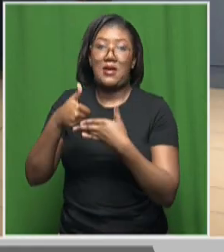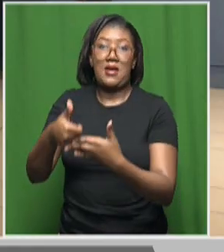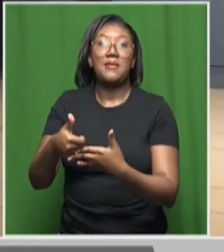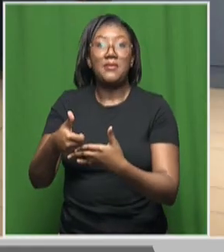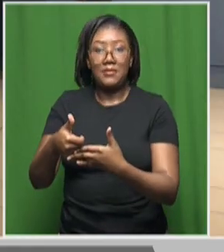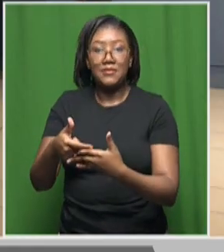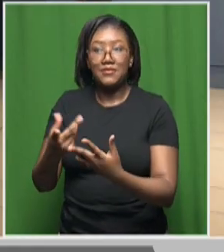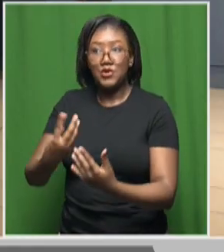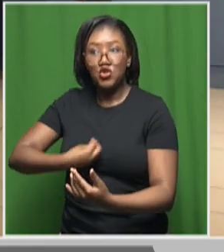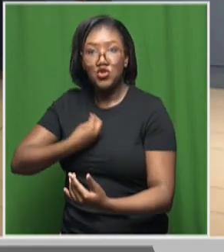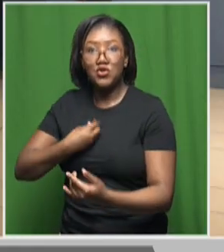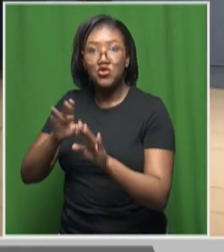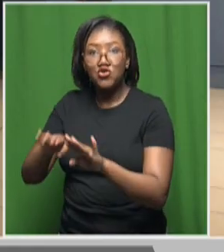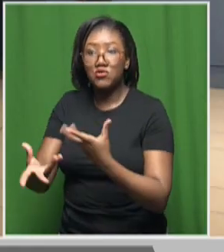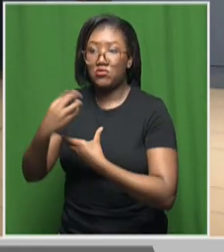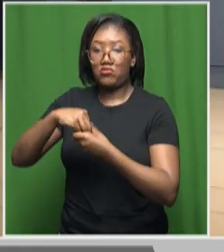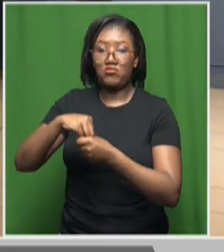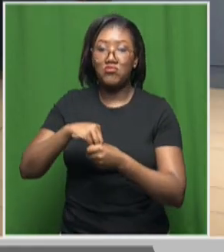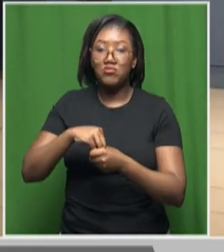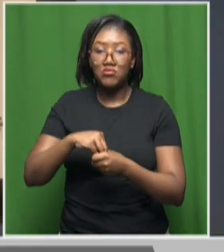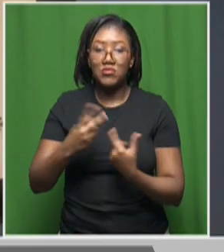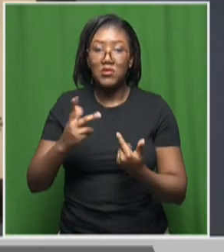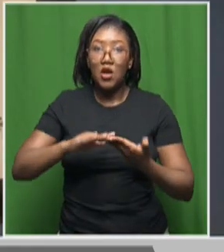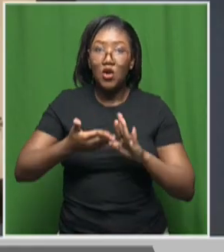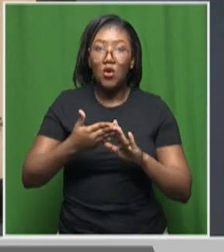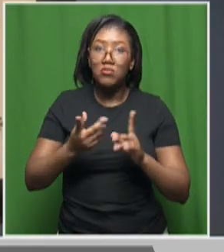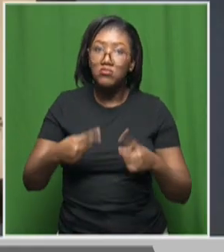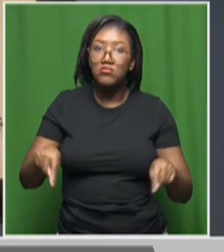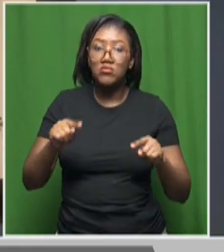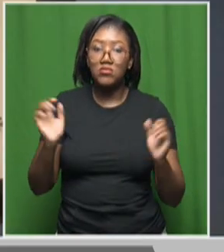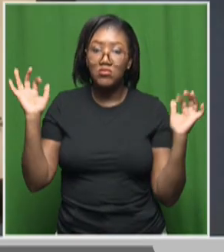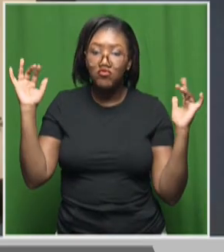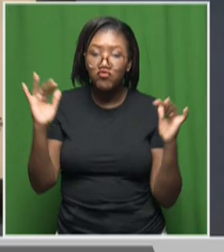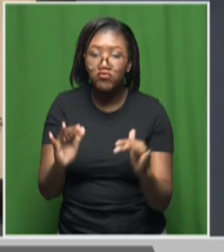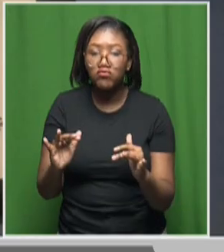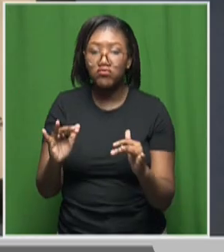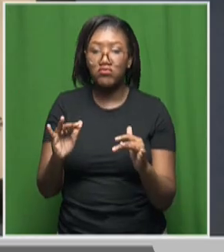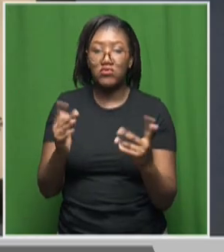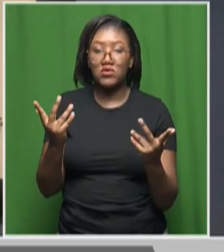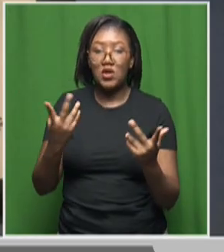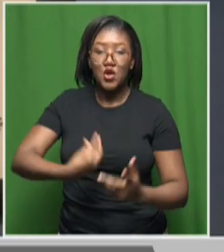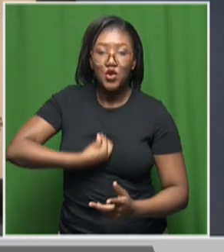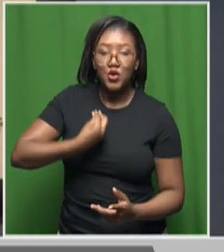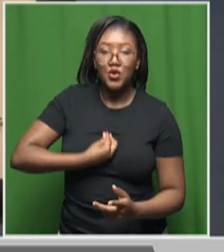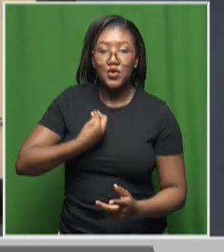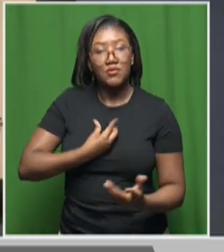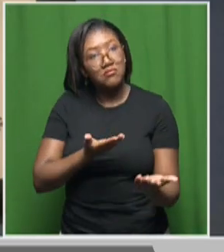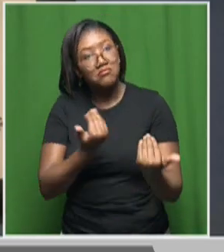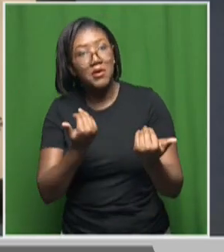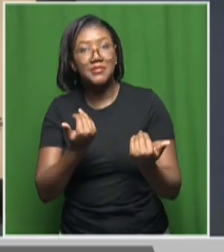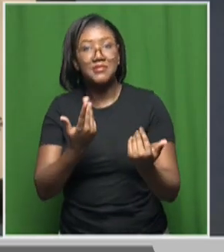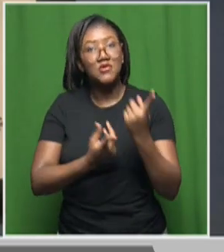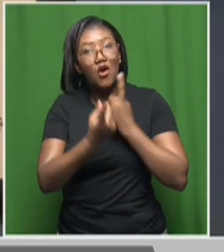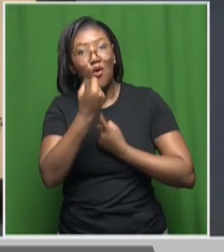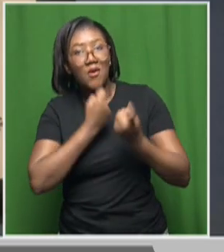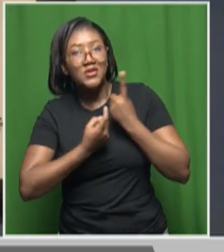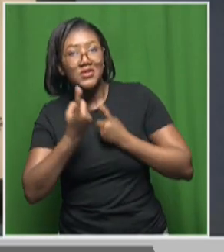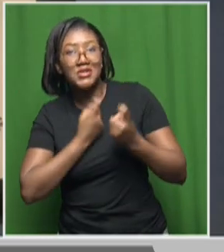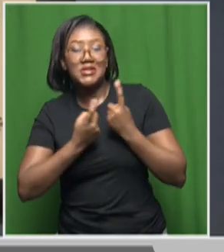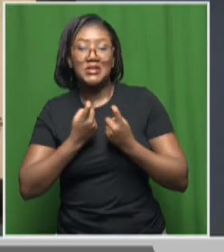think in that way it's beautiful, but also just having the community come there. I've had some young people come there, question me about